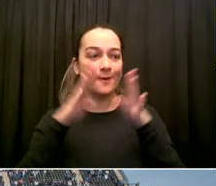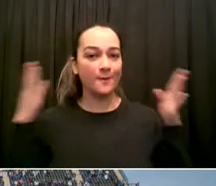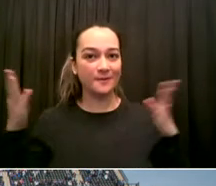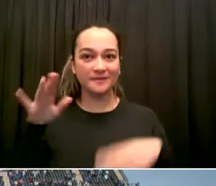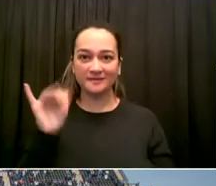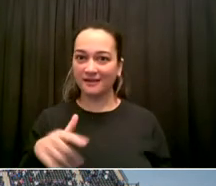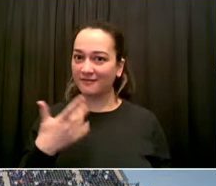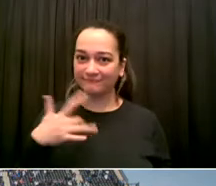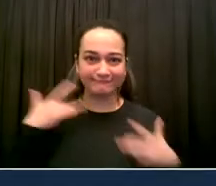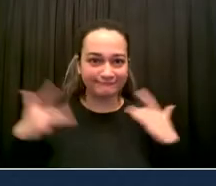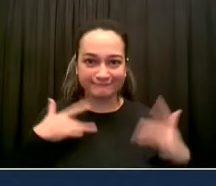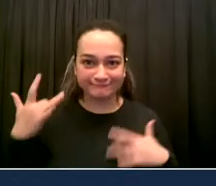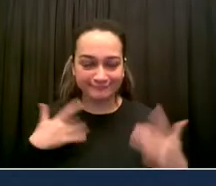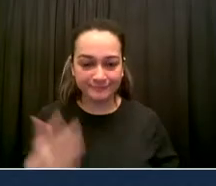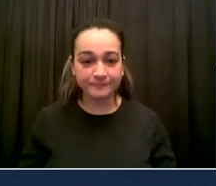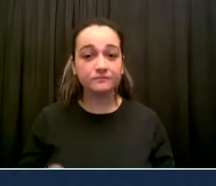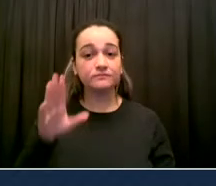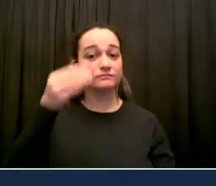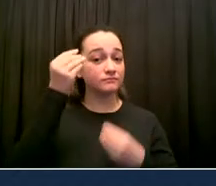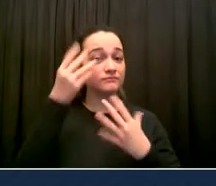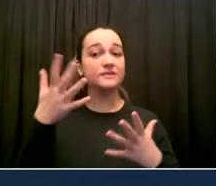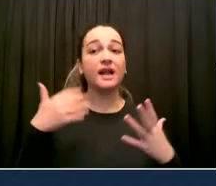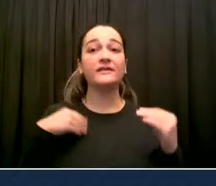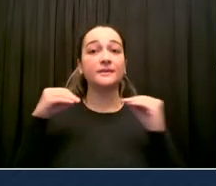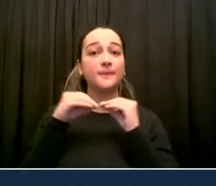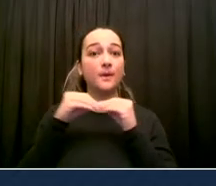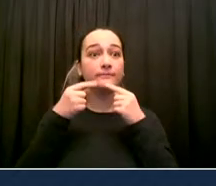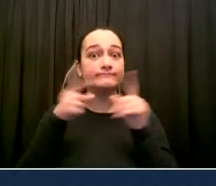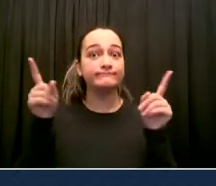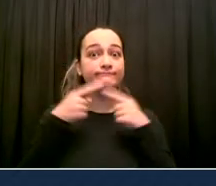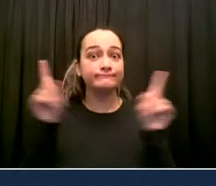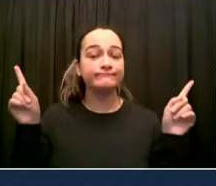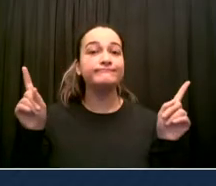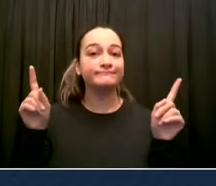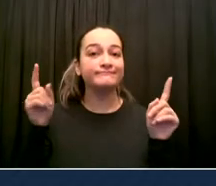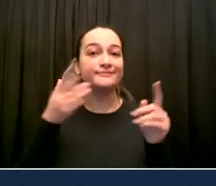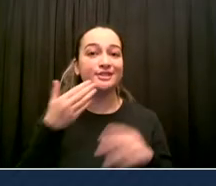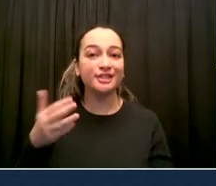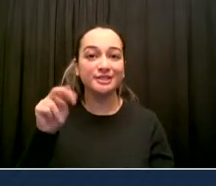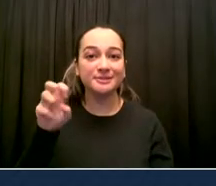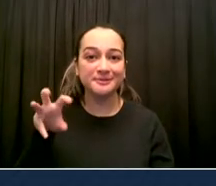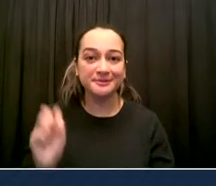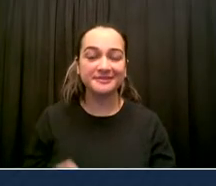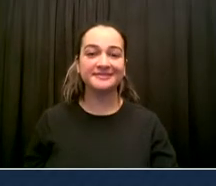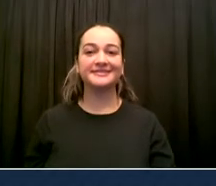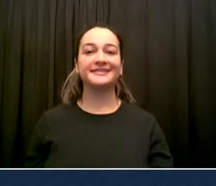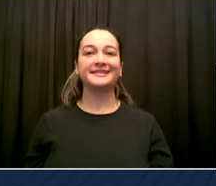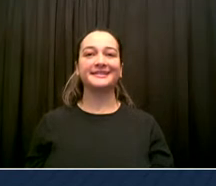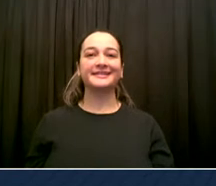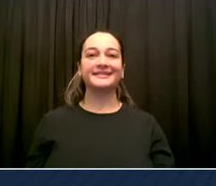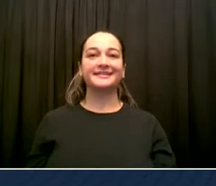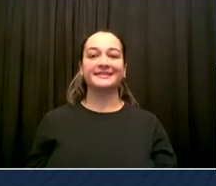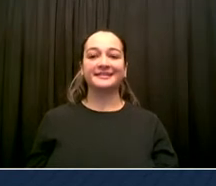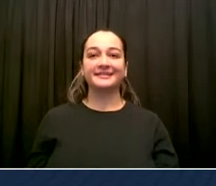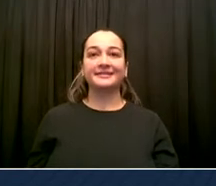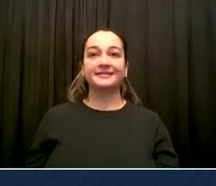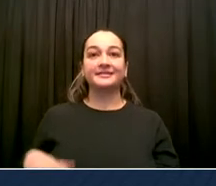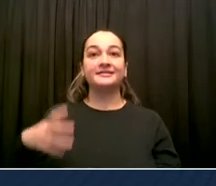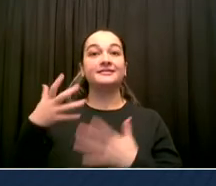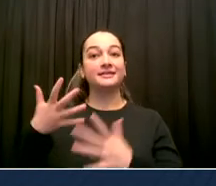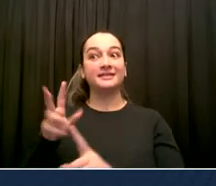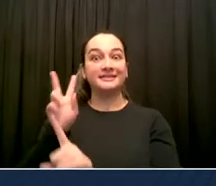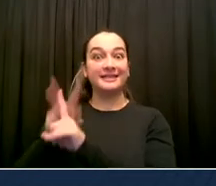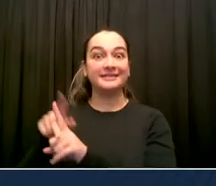initiative we call Designated Hitter for All. Designated Hitter for All will bring justice and fairness and